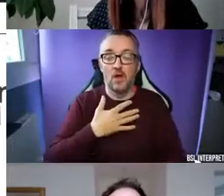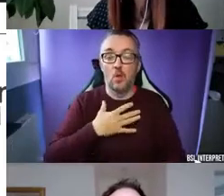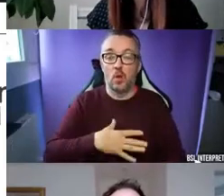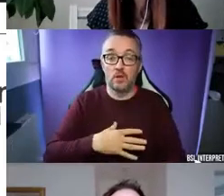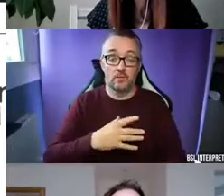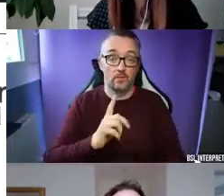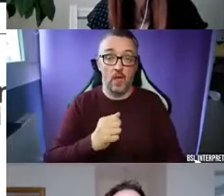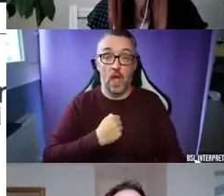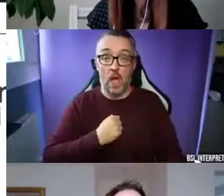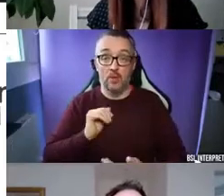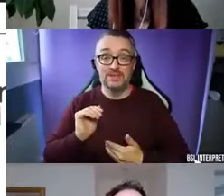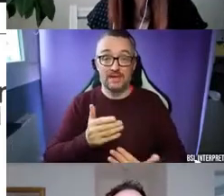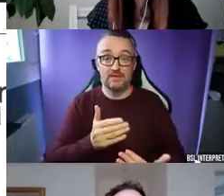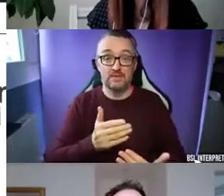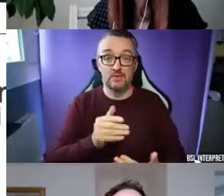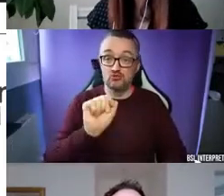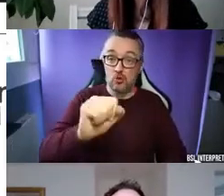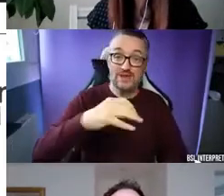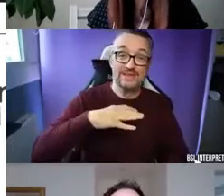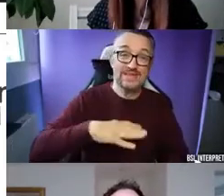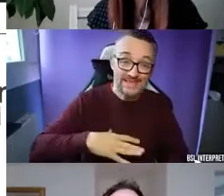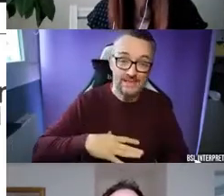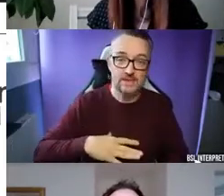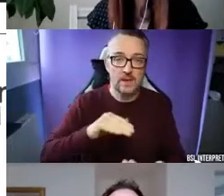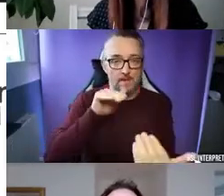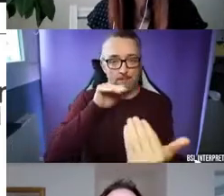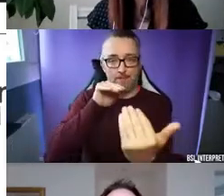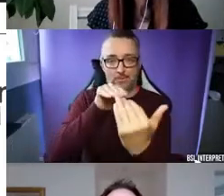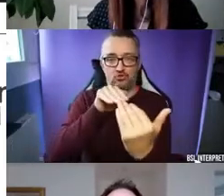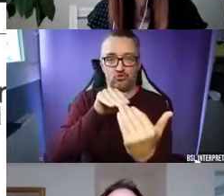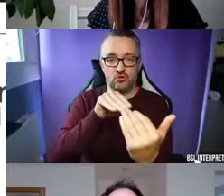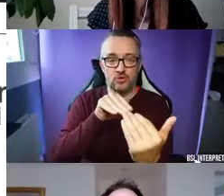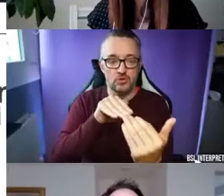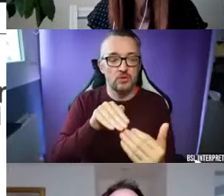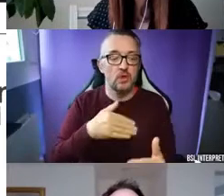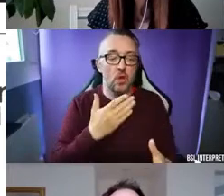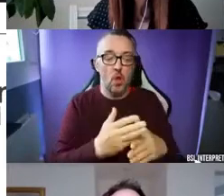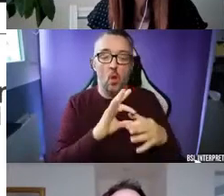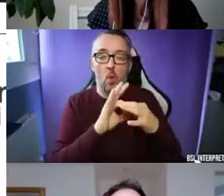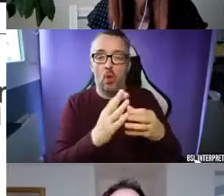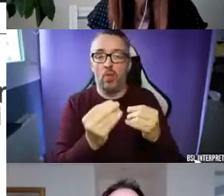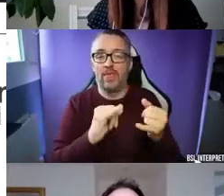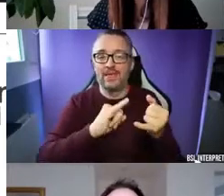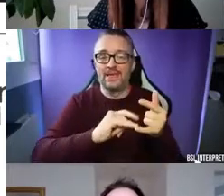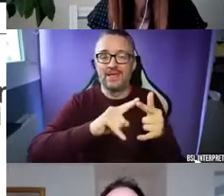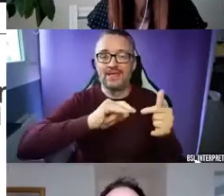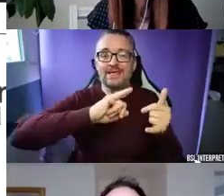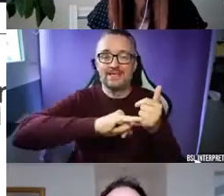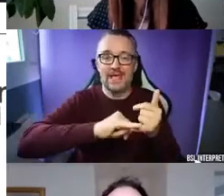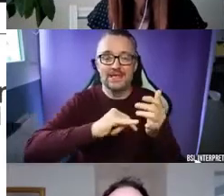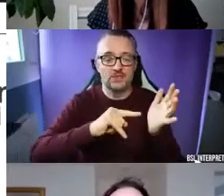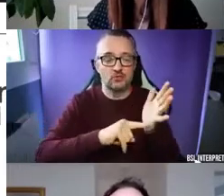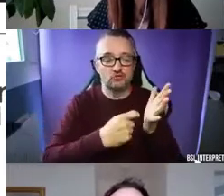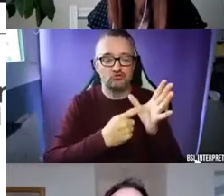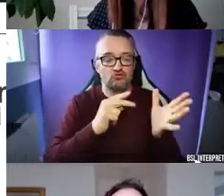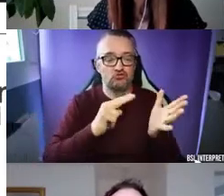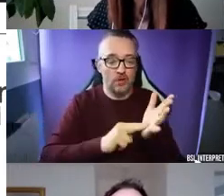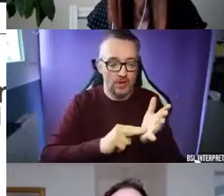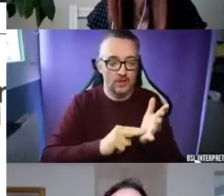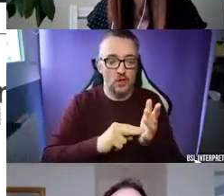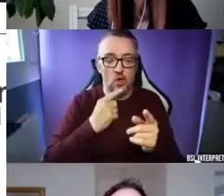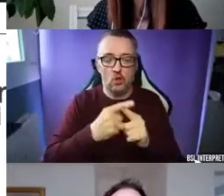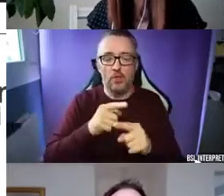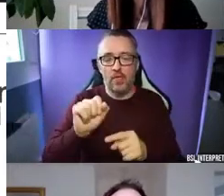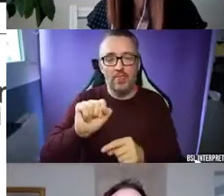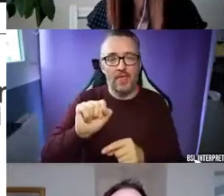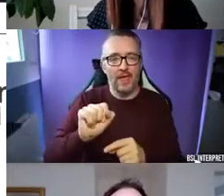needs. And we are also working with Sestran on the development of a dedicated official assistance app, which I